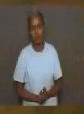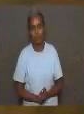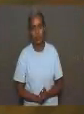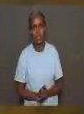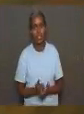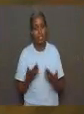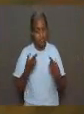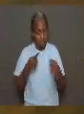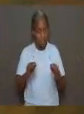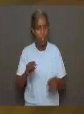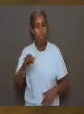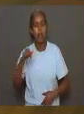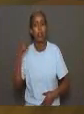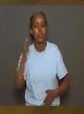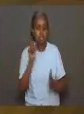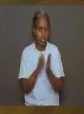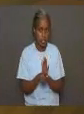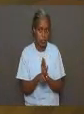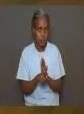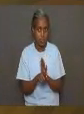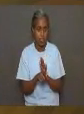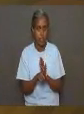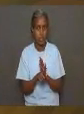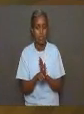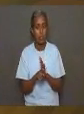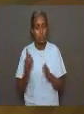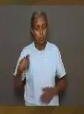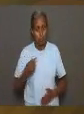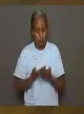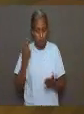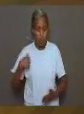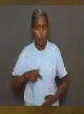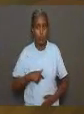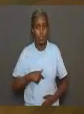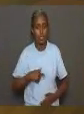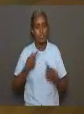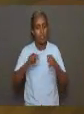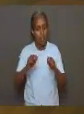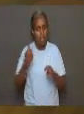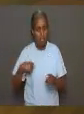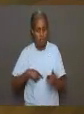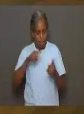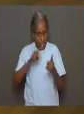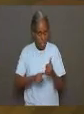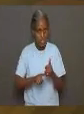Let us try another example before we try our last activity.